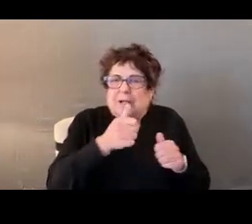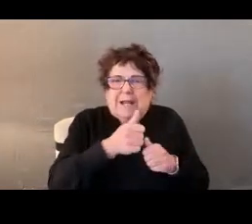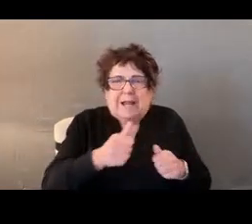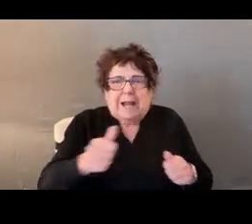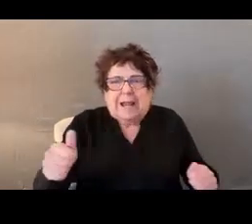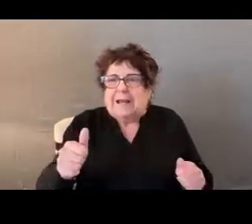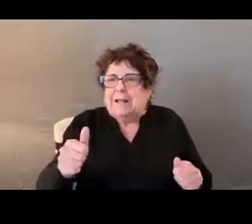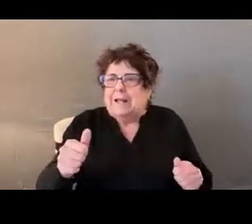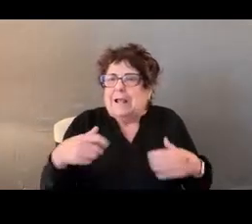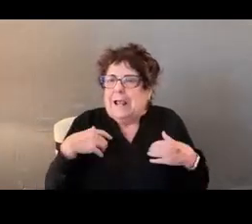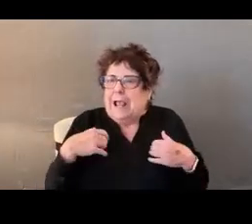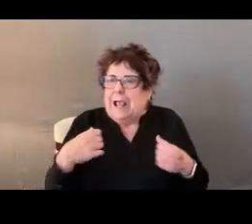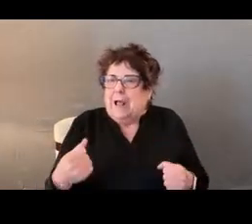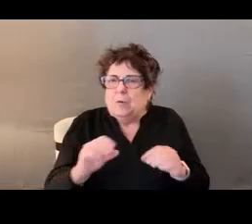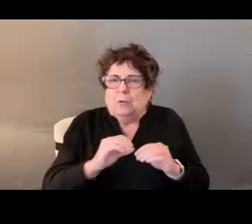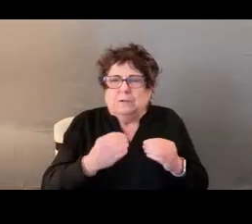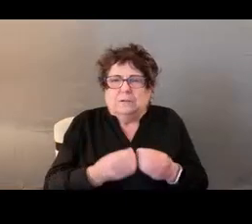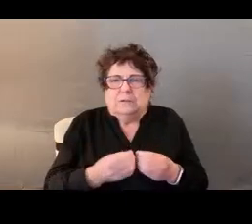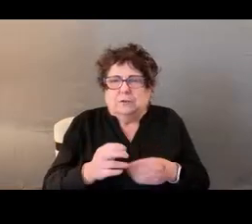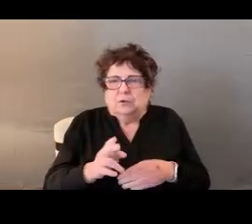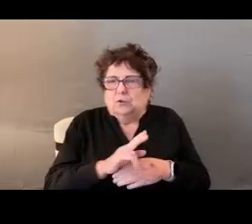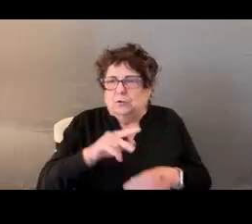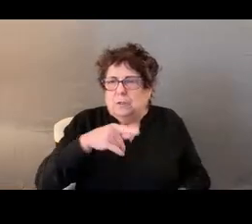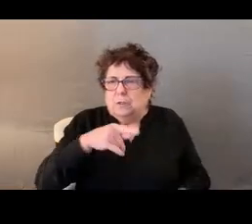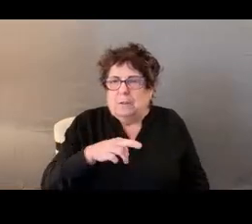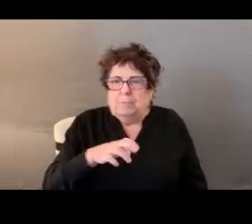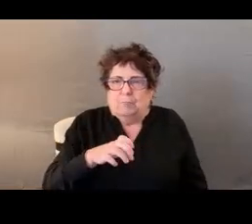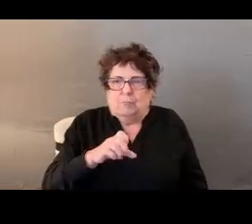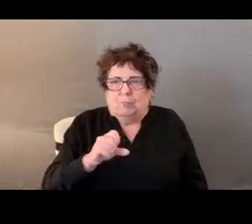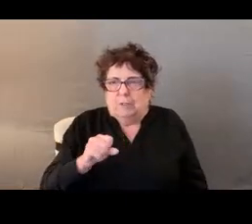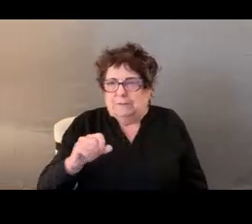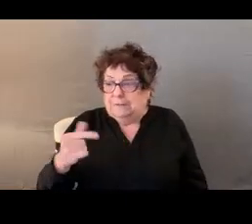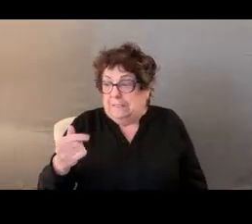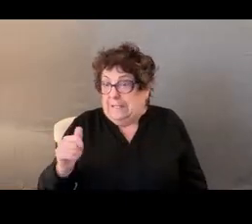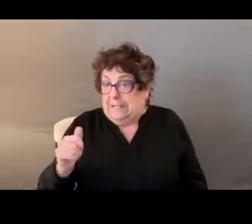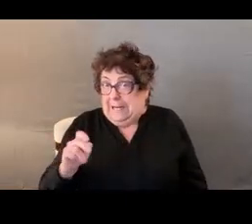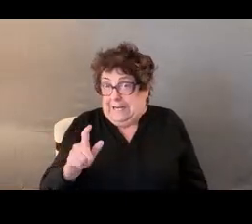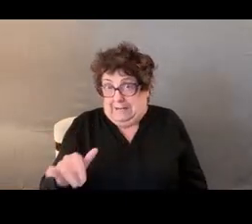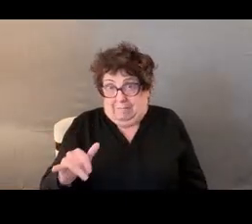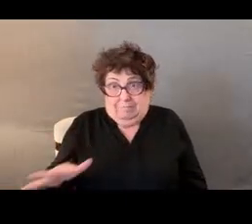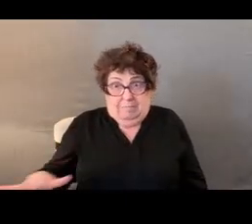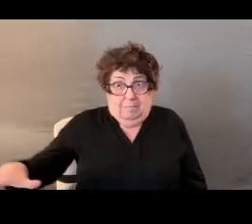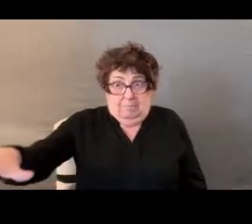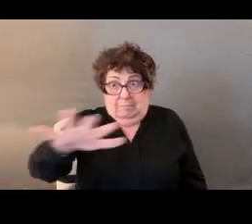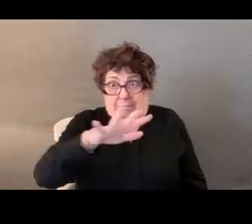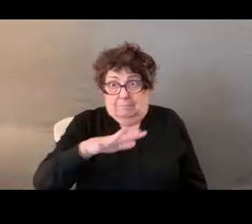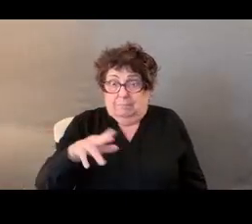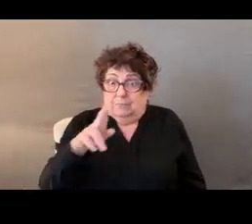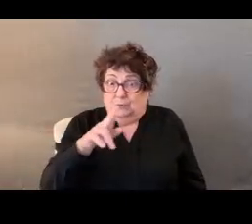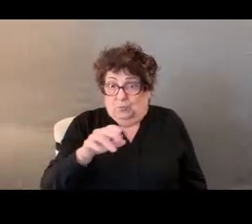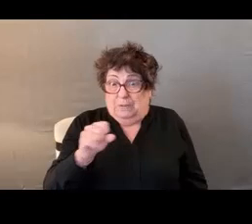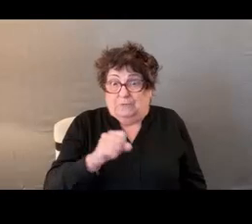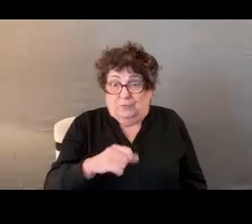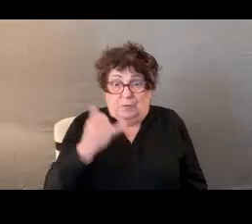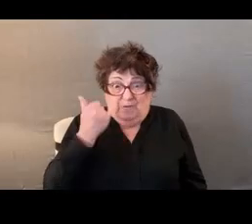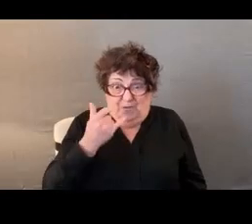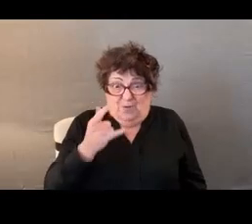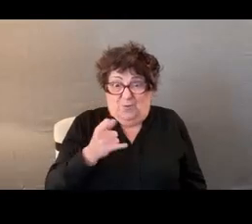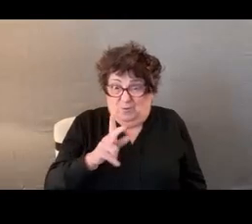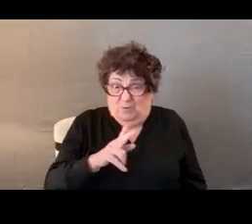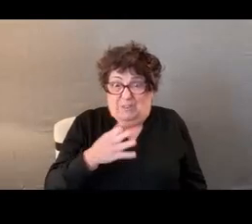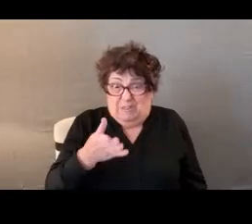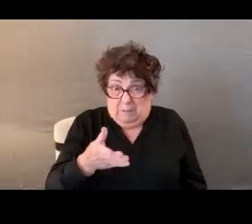for surveys. So if you partner with Press Ganey, look out for that hopefully in the next year or so. So getting that